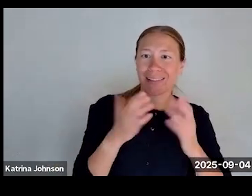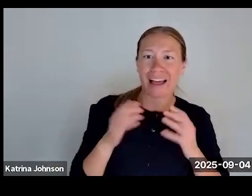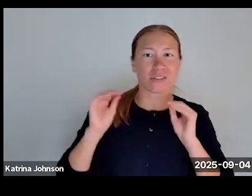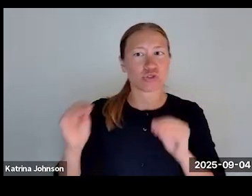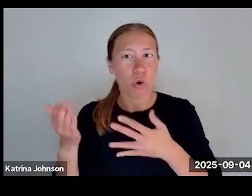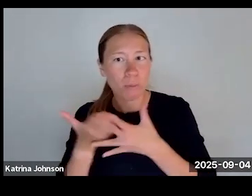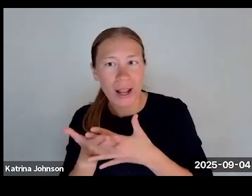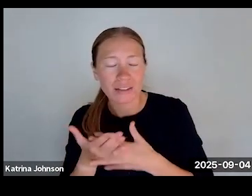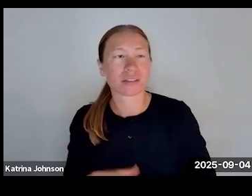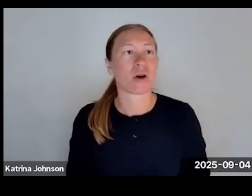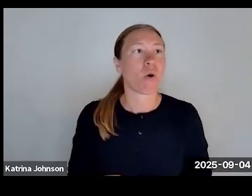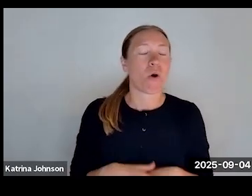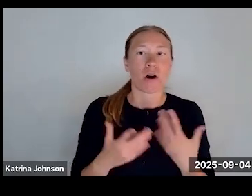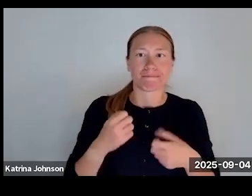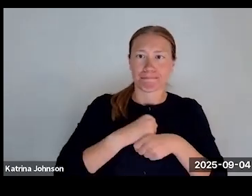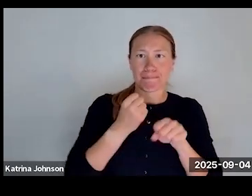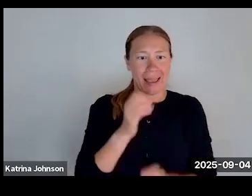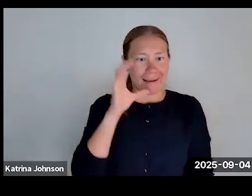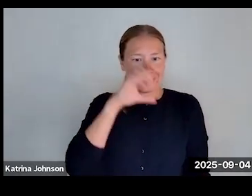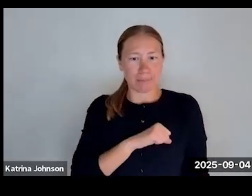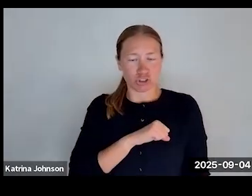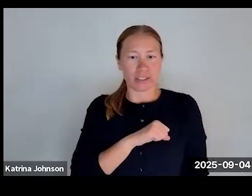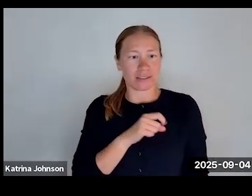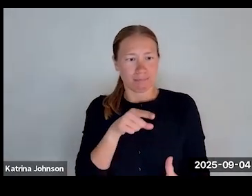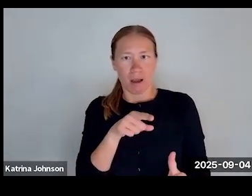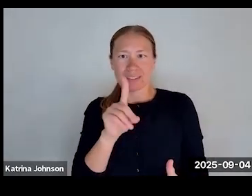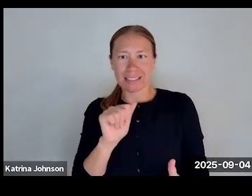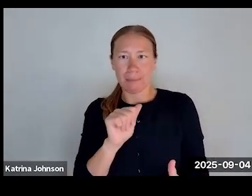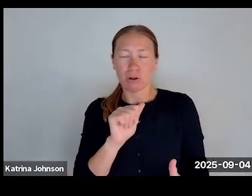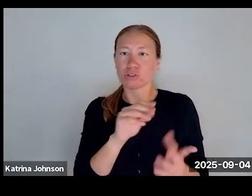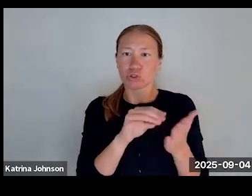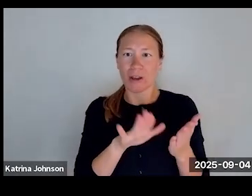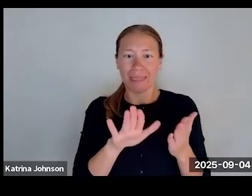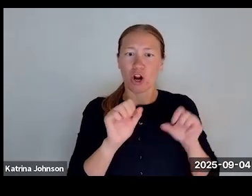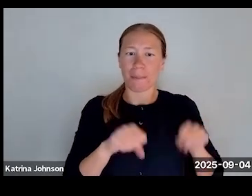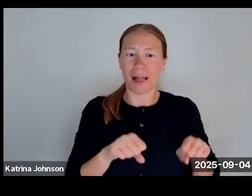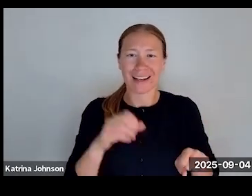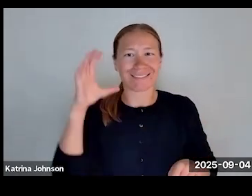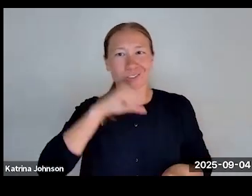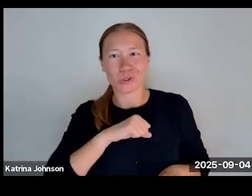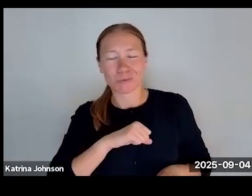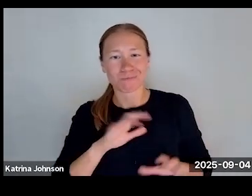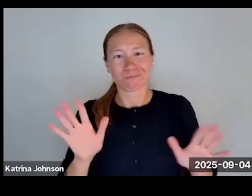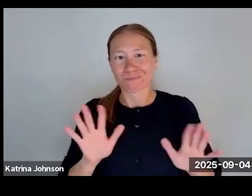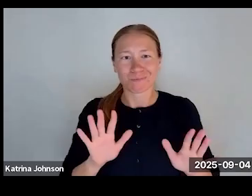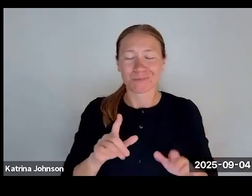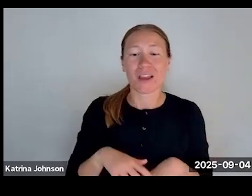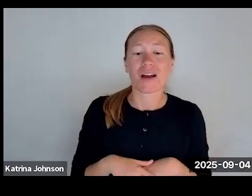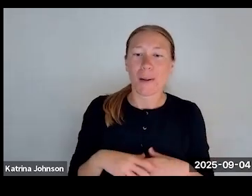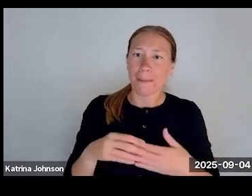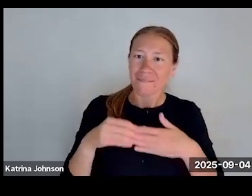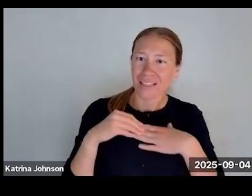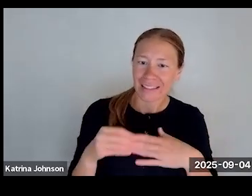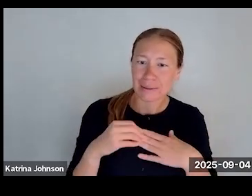or making assumptions about a disabled student's ability. Flexibility is essential. Providing multiple means